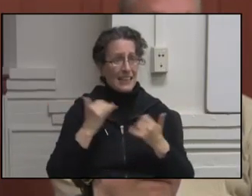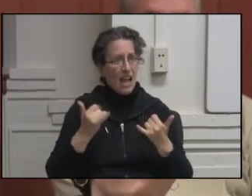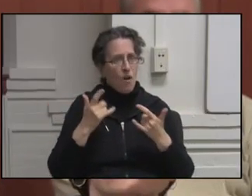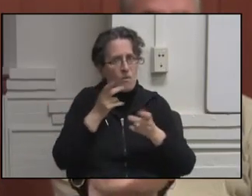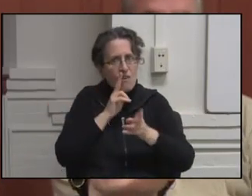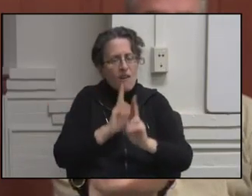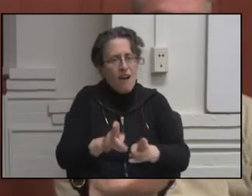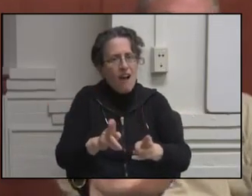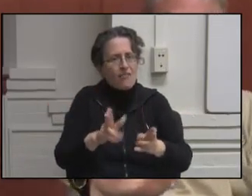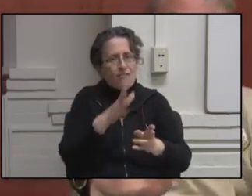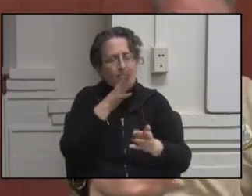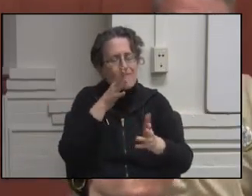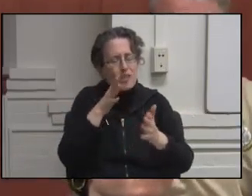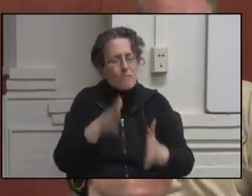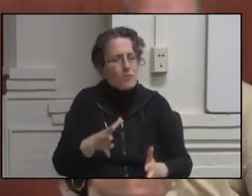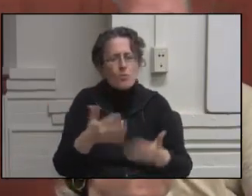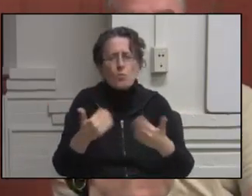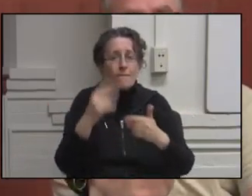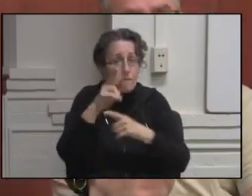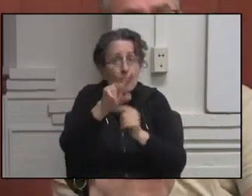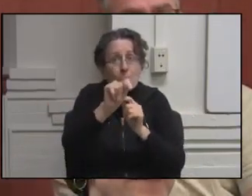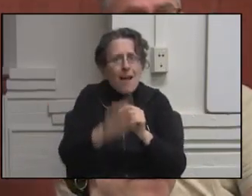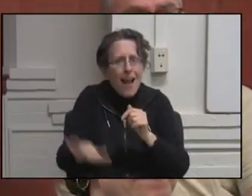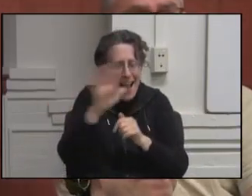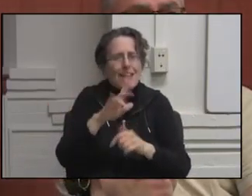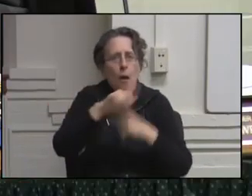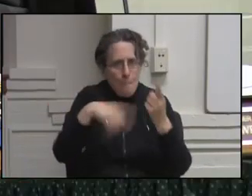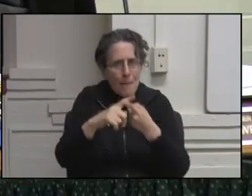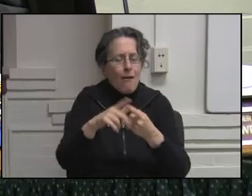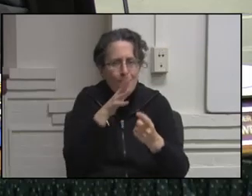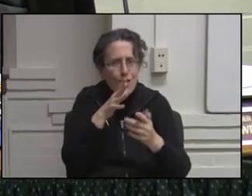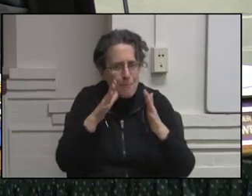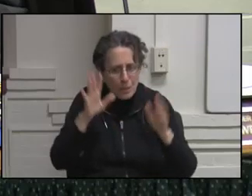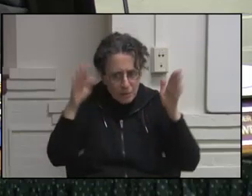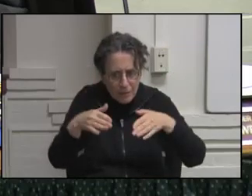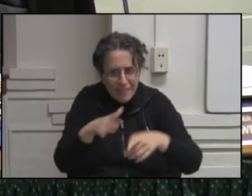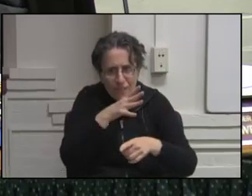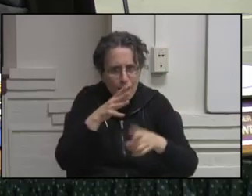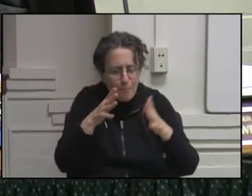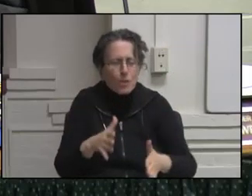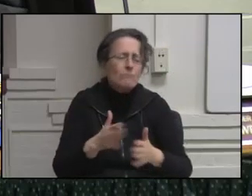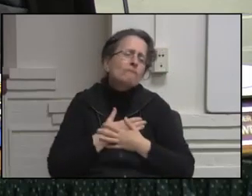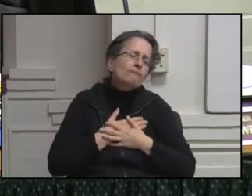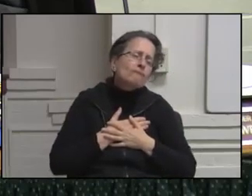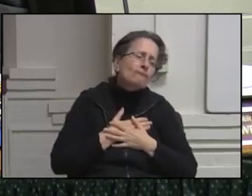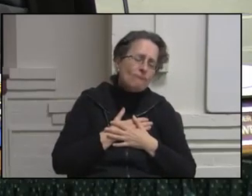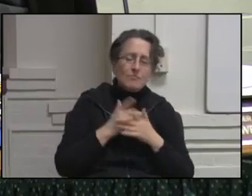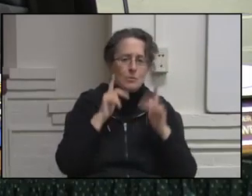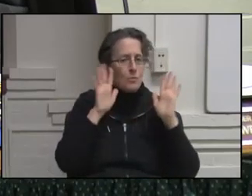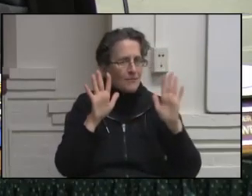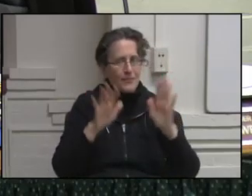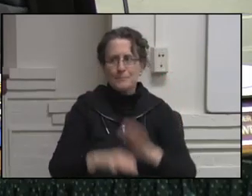thank you. Thank you, David. Thanks, David. Further public participation? Ricky?